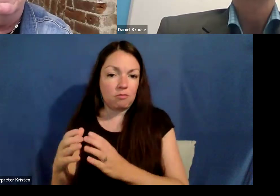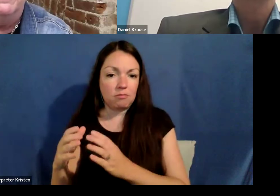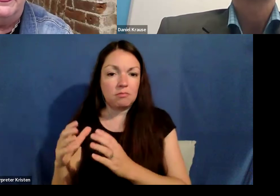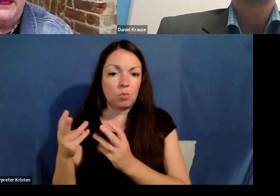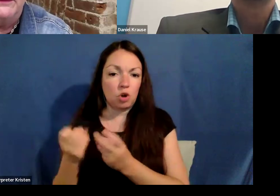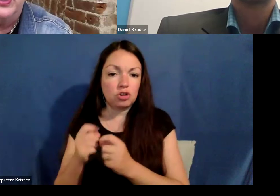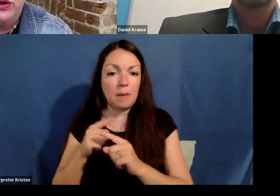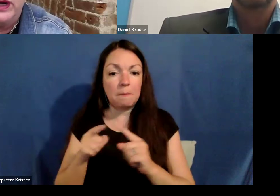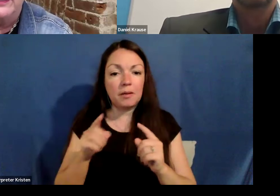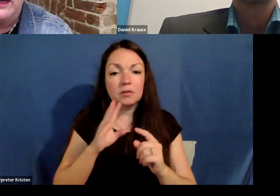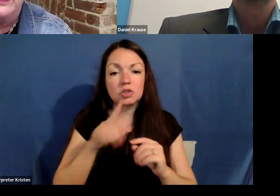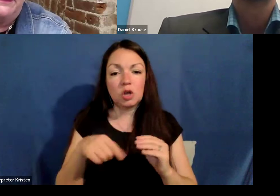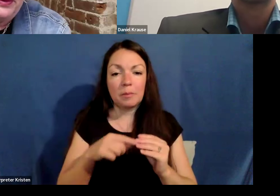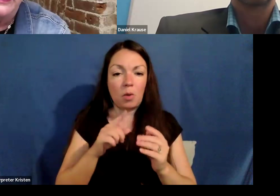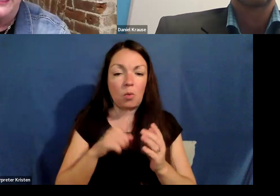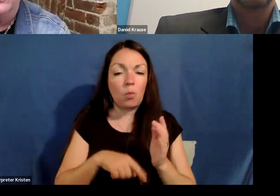Yes.